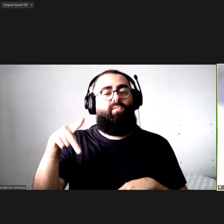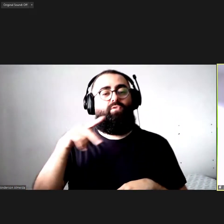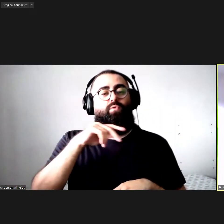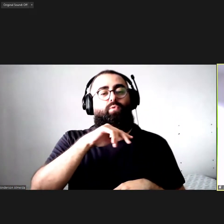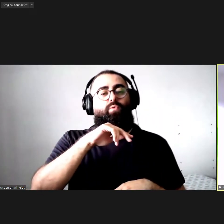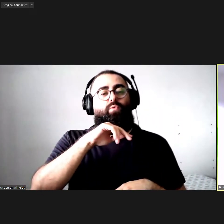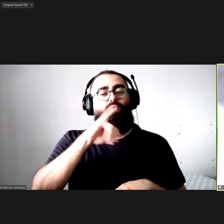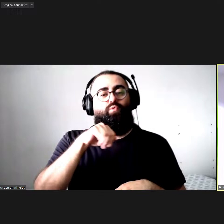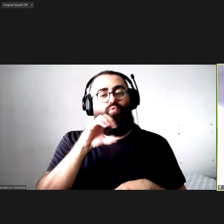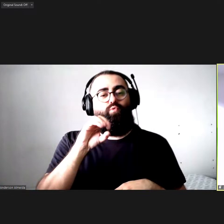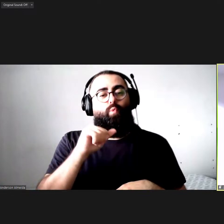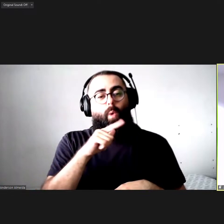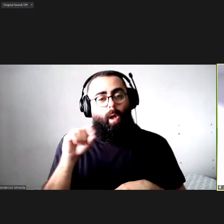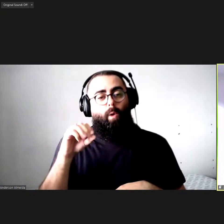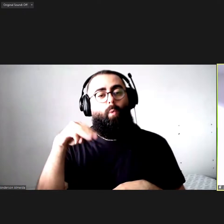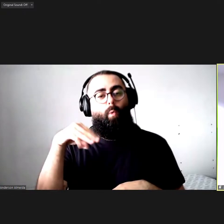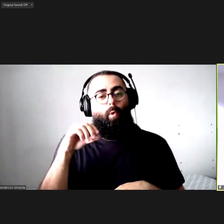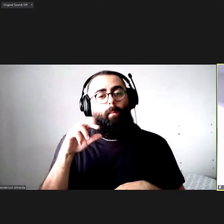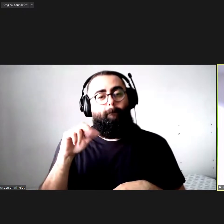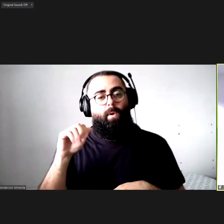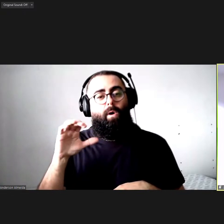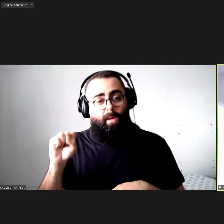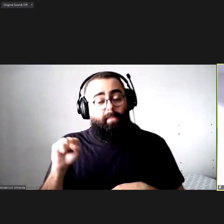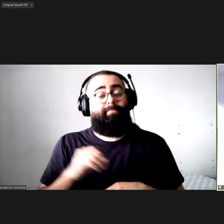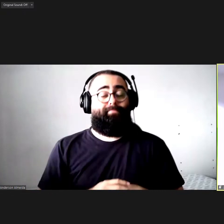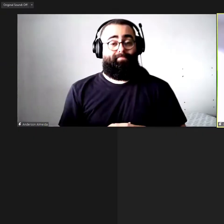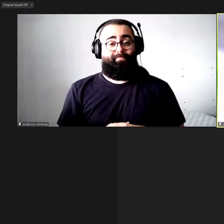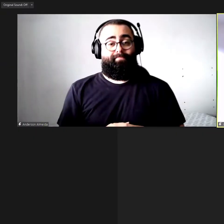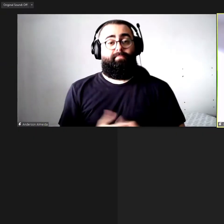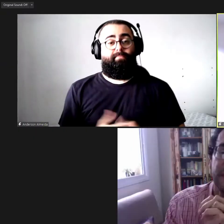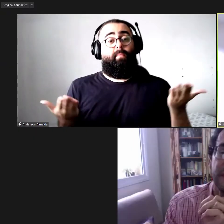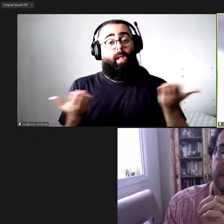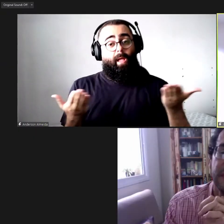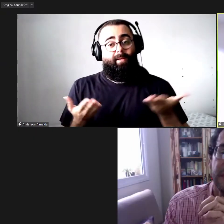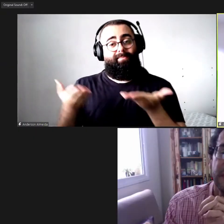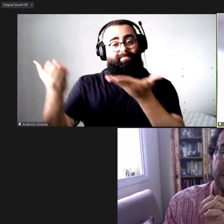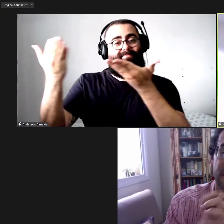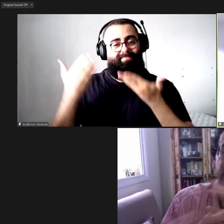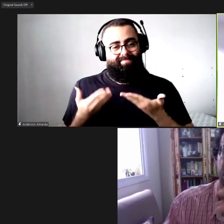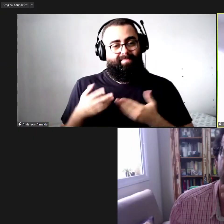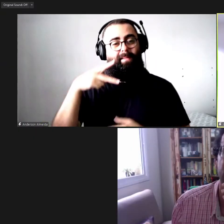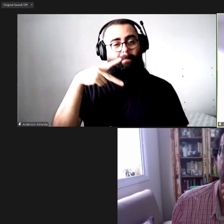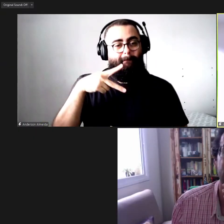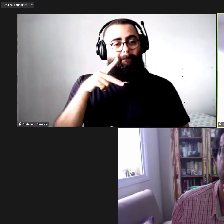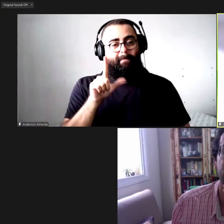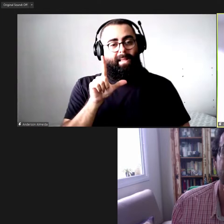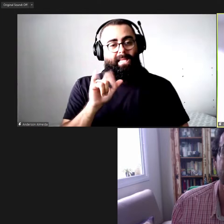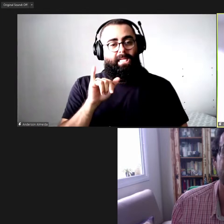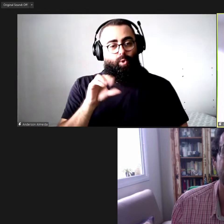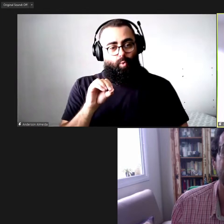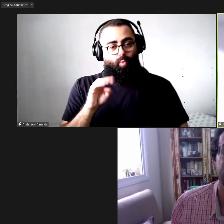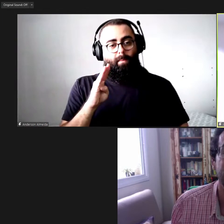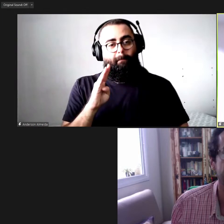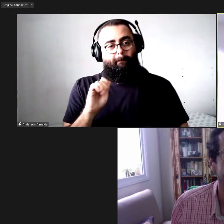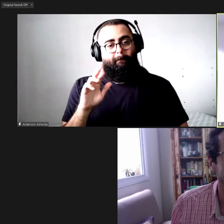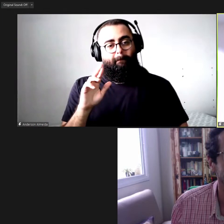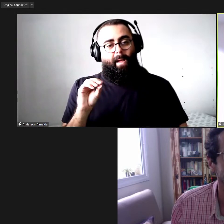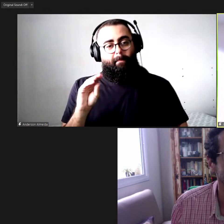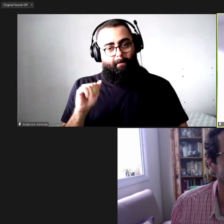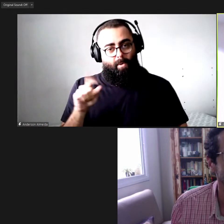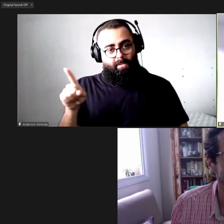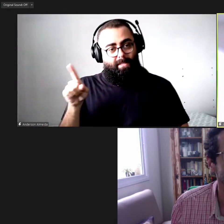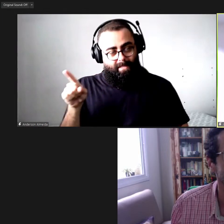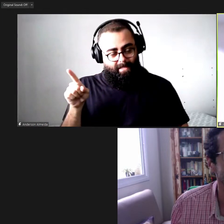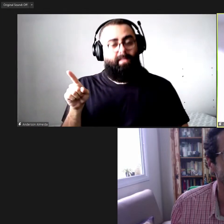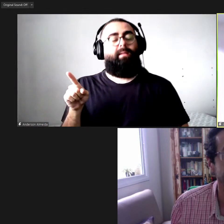to invite Professor Plínio Barbosa to introduce our first guest speaker. Professor Plínio Barbosa is an associate professor